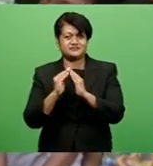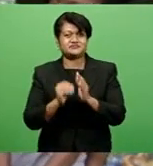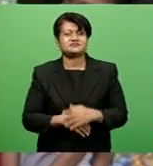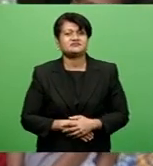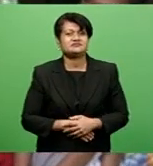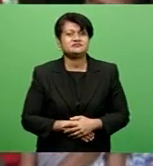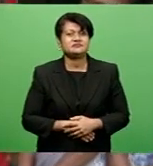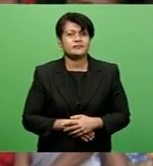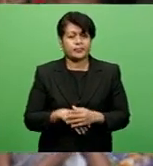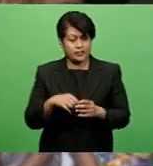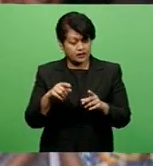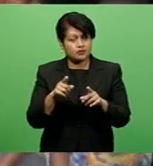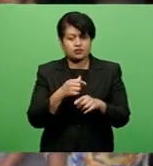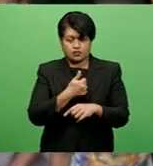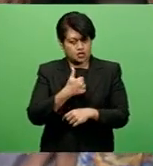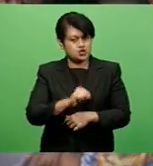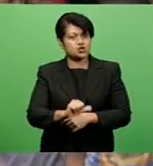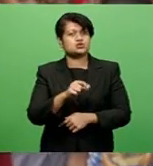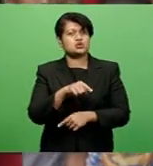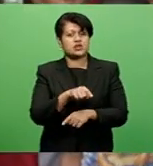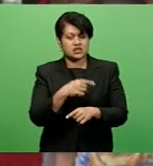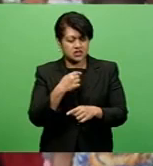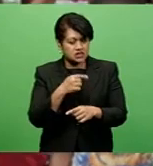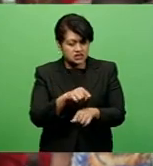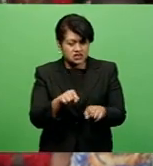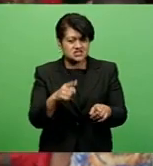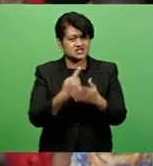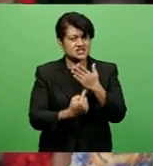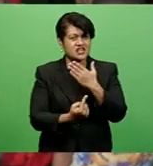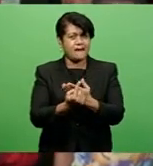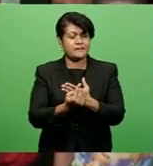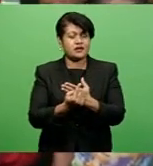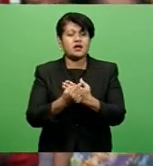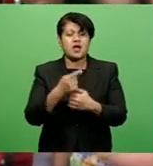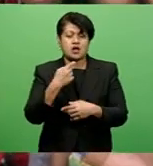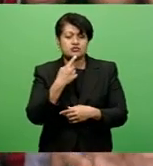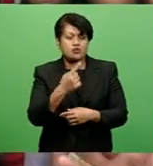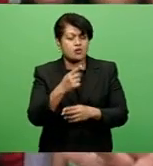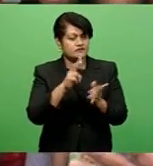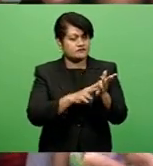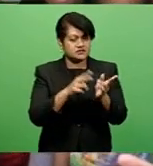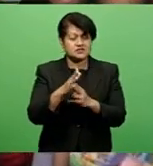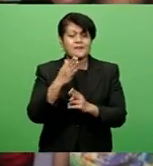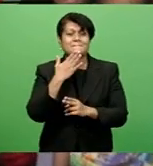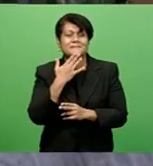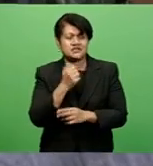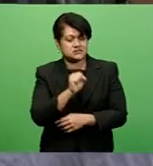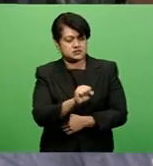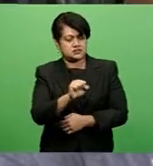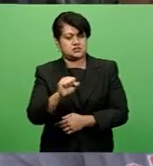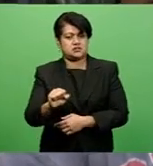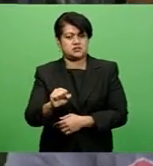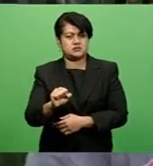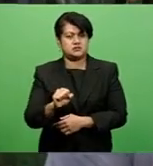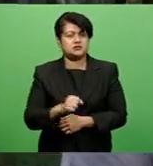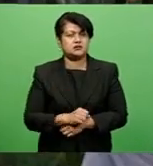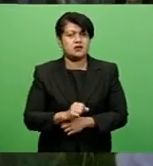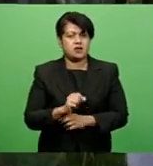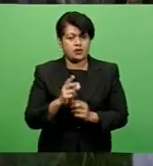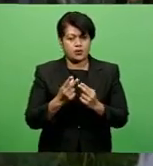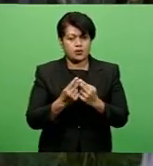Even though we are used to this, I keep telling the villagers that they need to be proactive and not to get caught off guard.